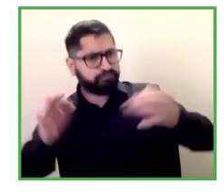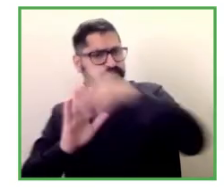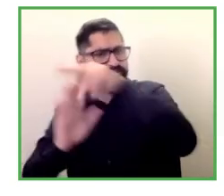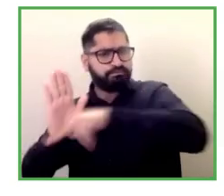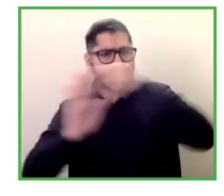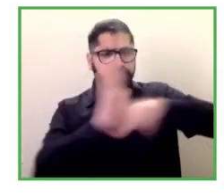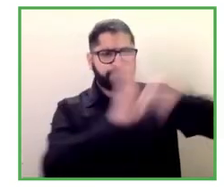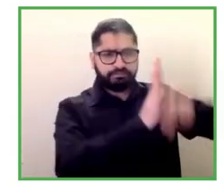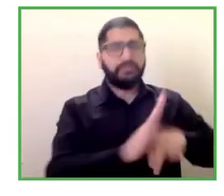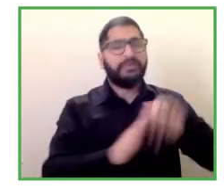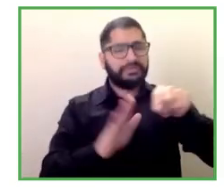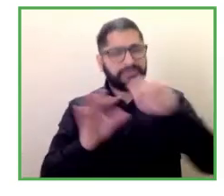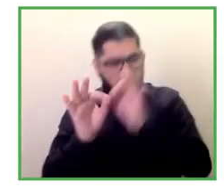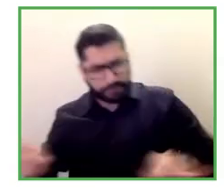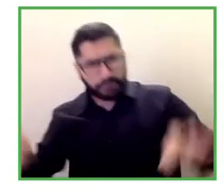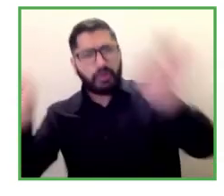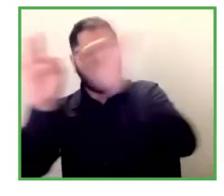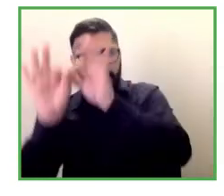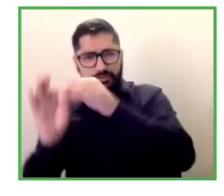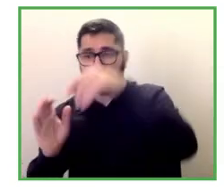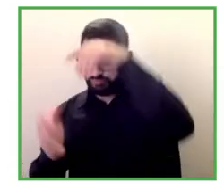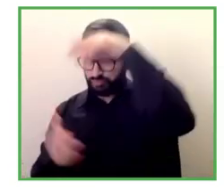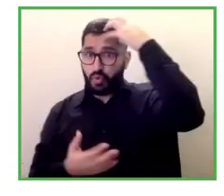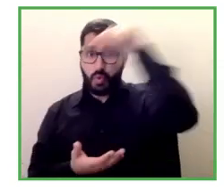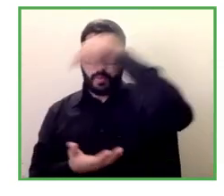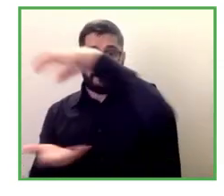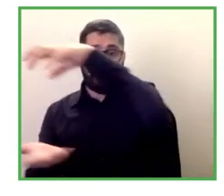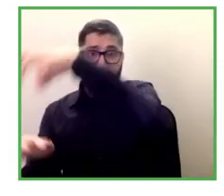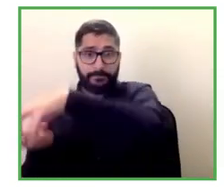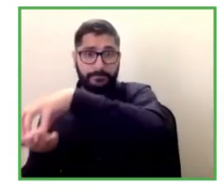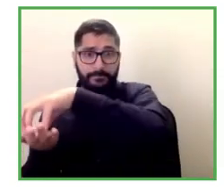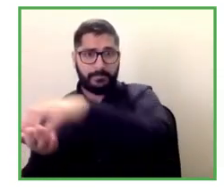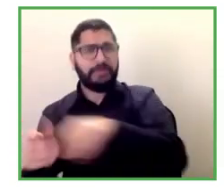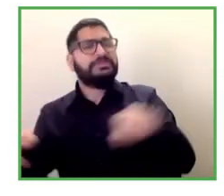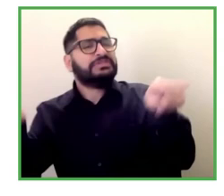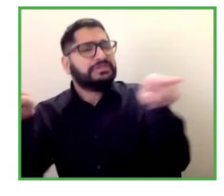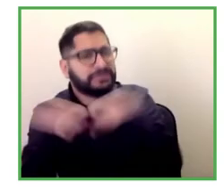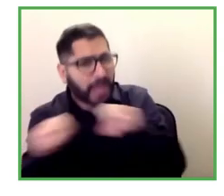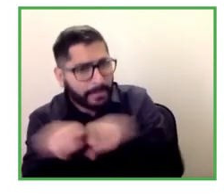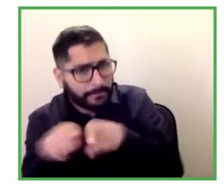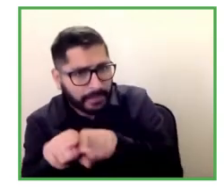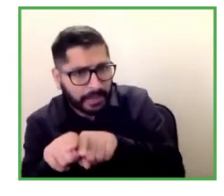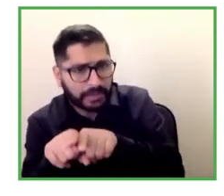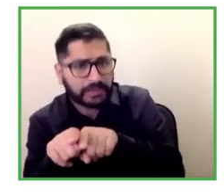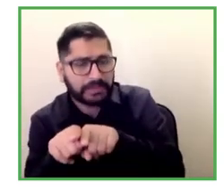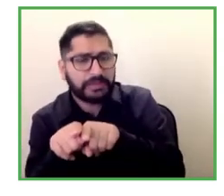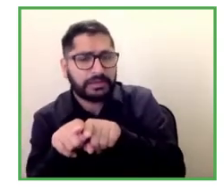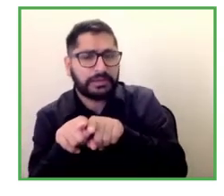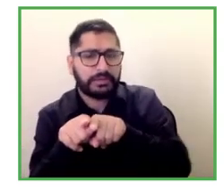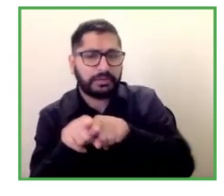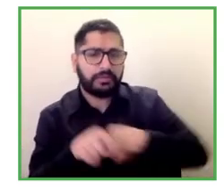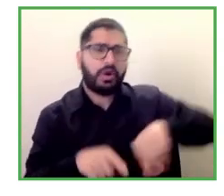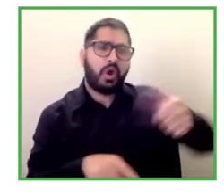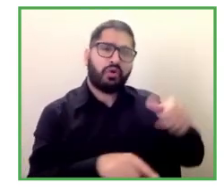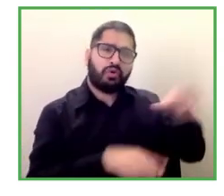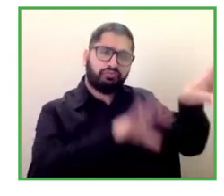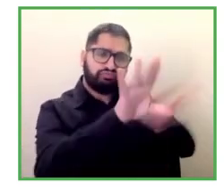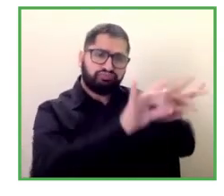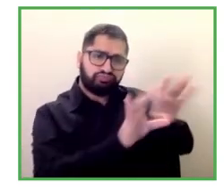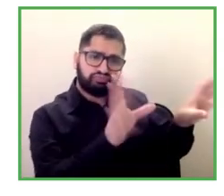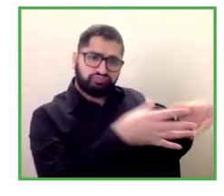with disabilities, as well as the impact of COVID on people with disabilities.